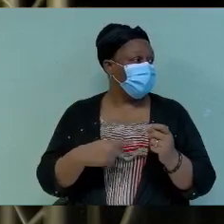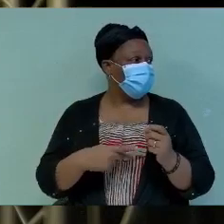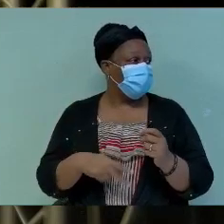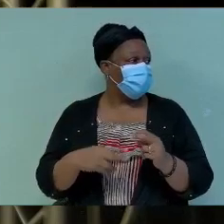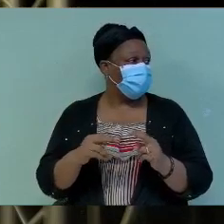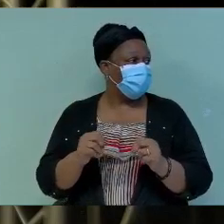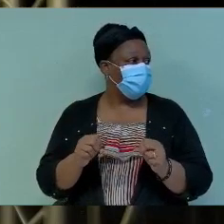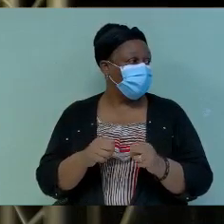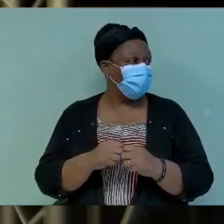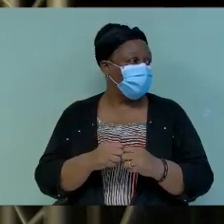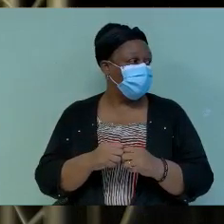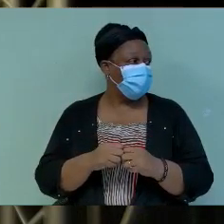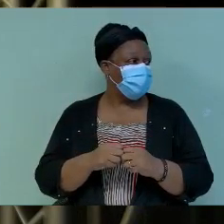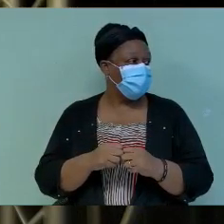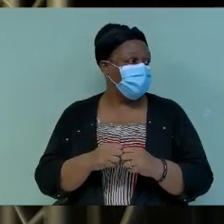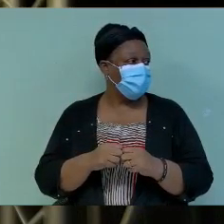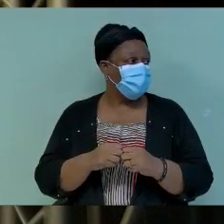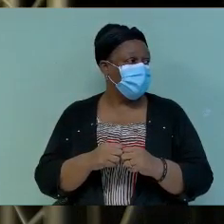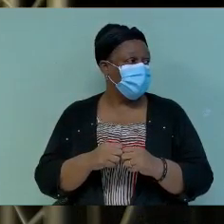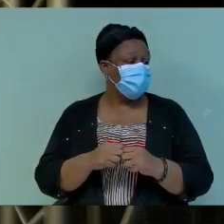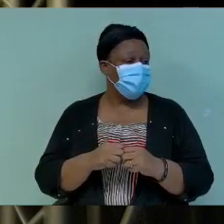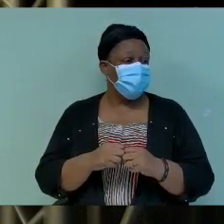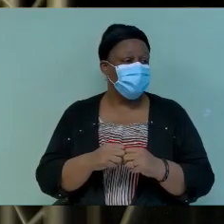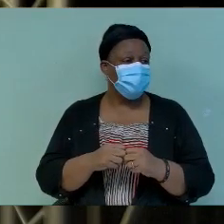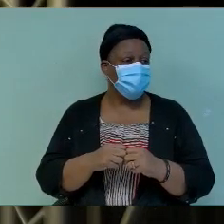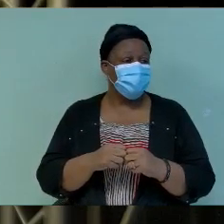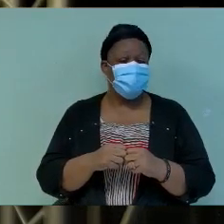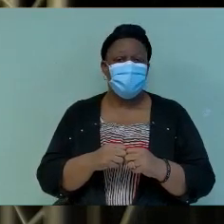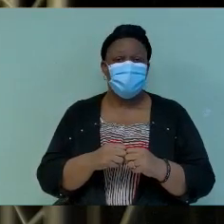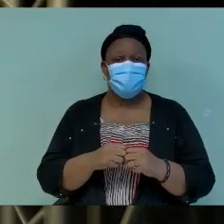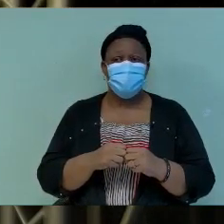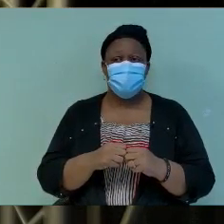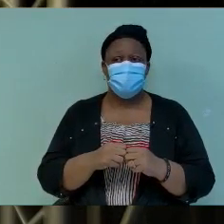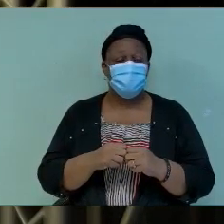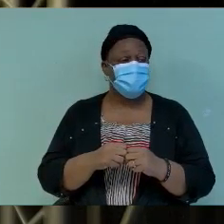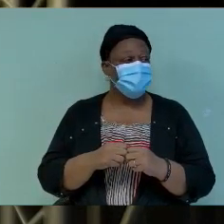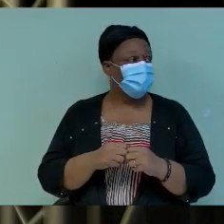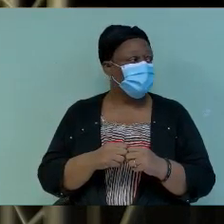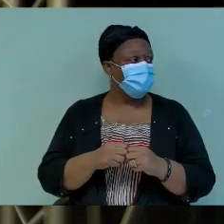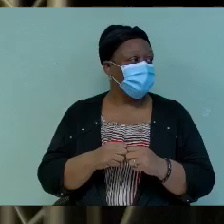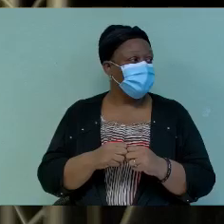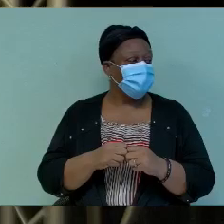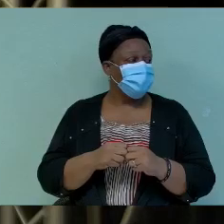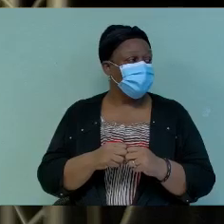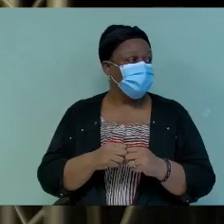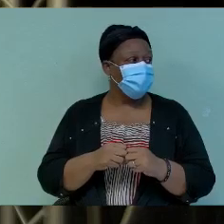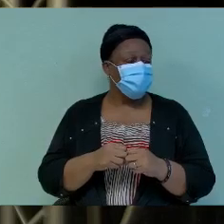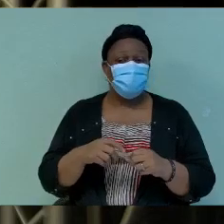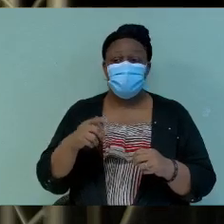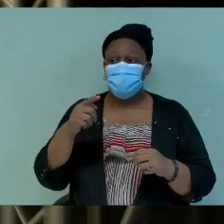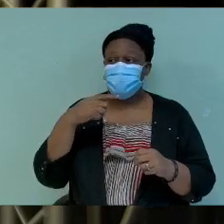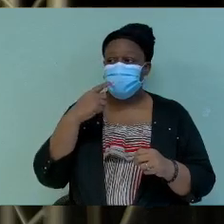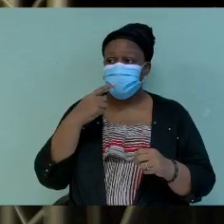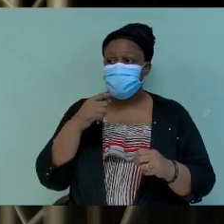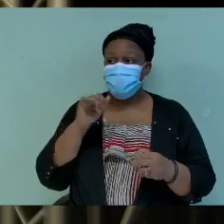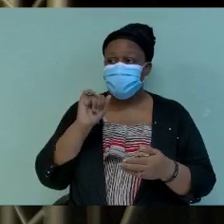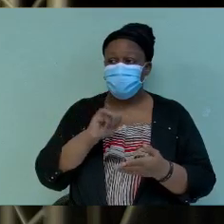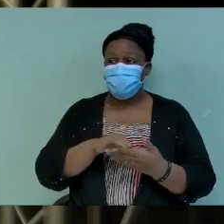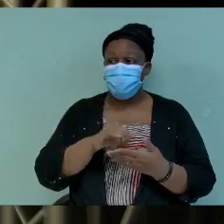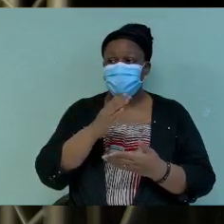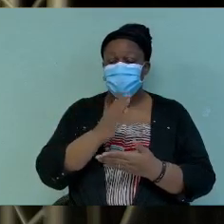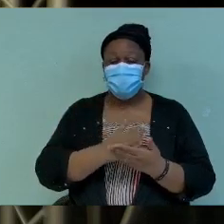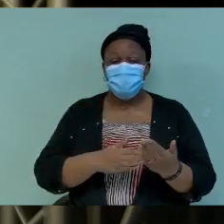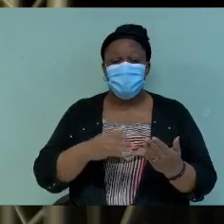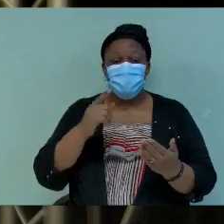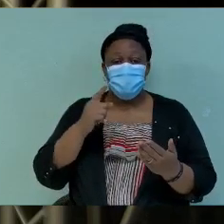on elective operations. We never said, however, that we are stopping persons from coming to the hospital. And so I'm telling everyone out there,